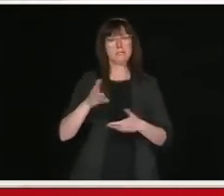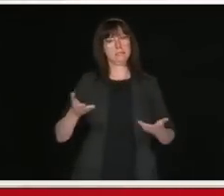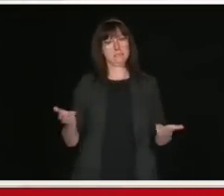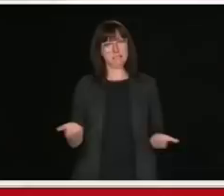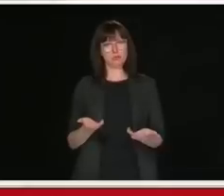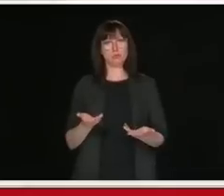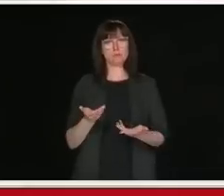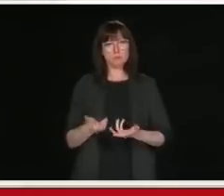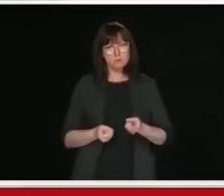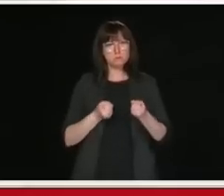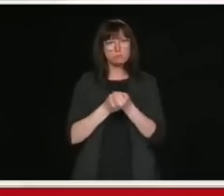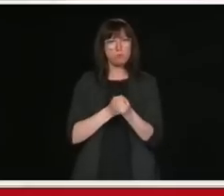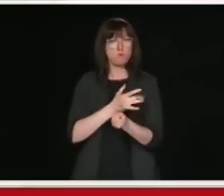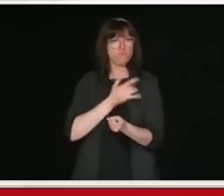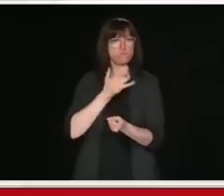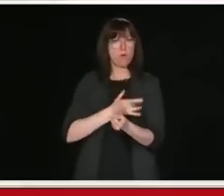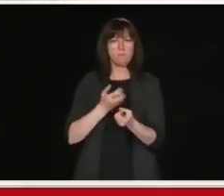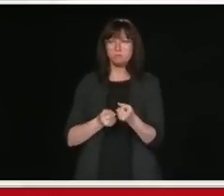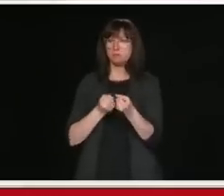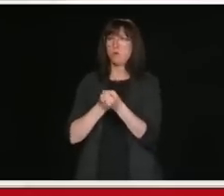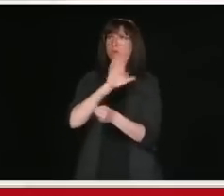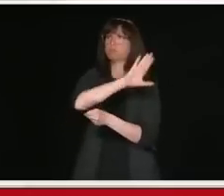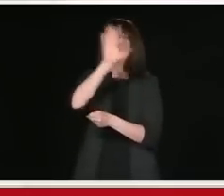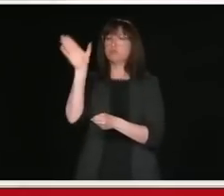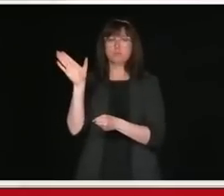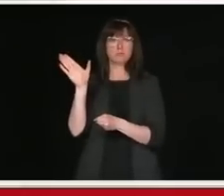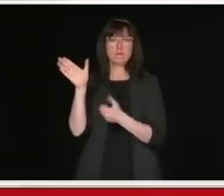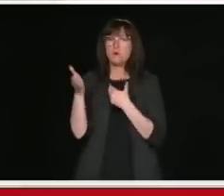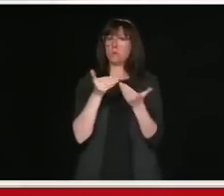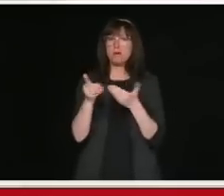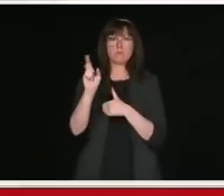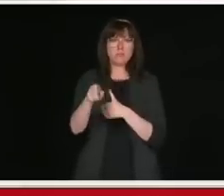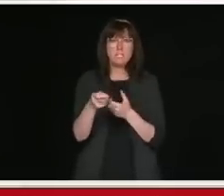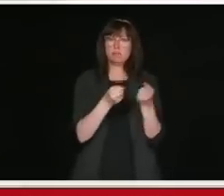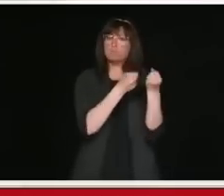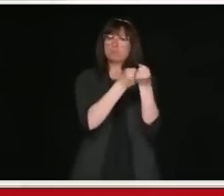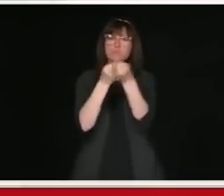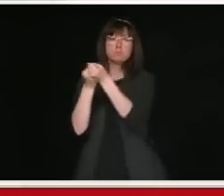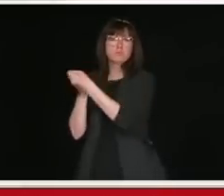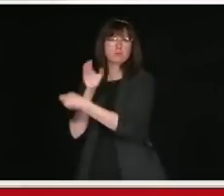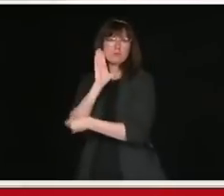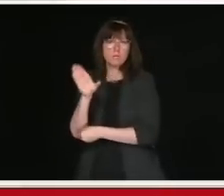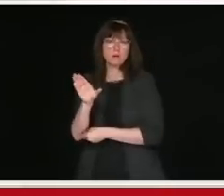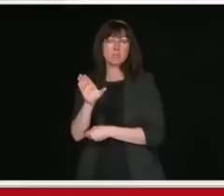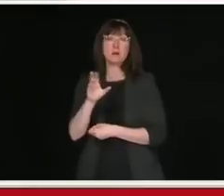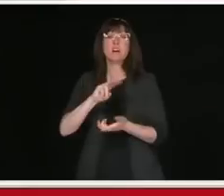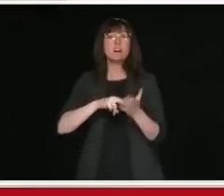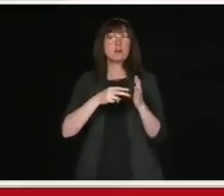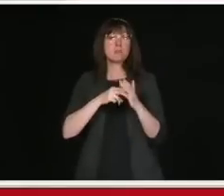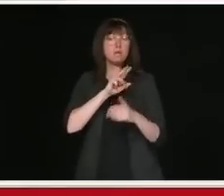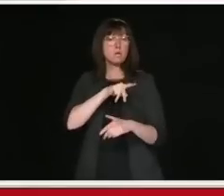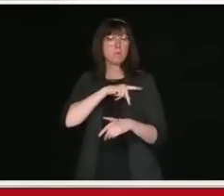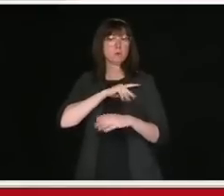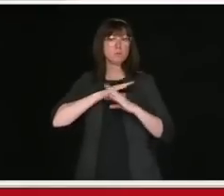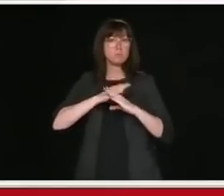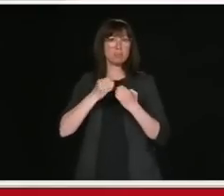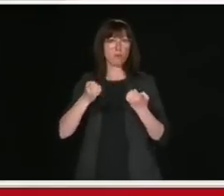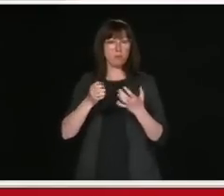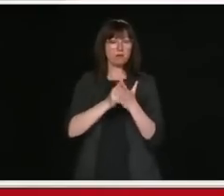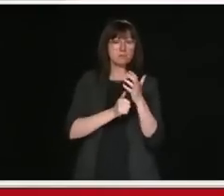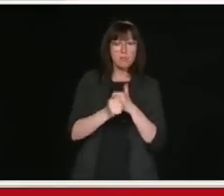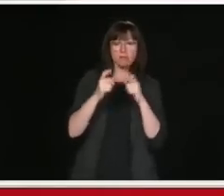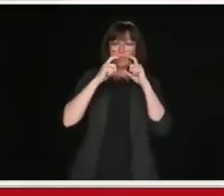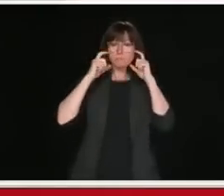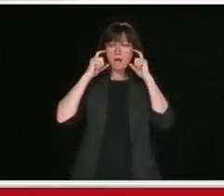with whatever they need. This includes sending personal protective equipment and other supports for the healthcare system.